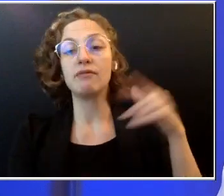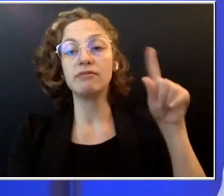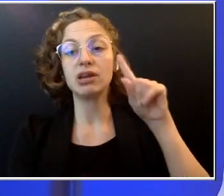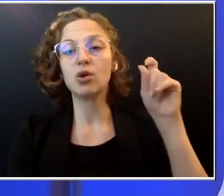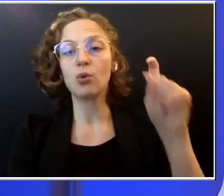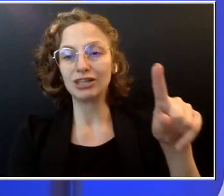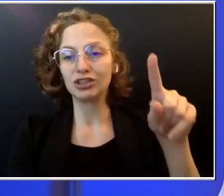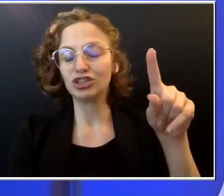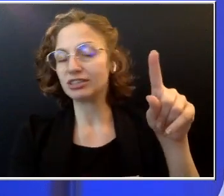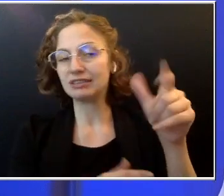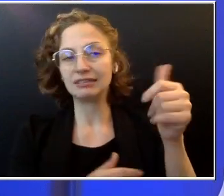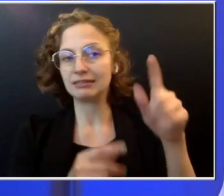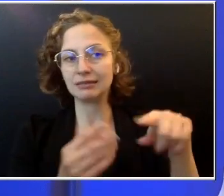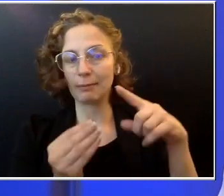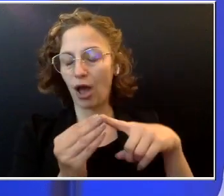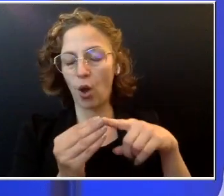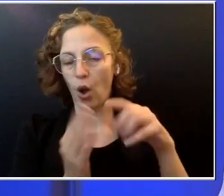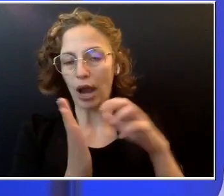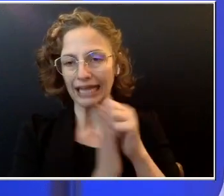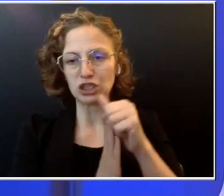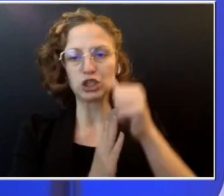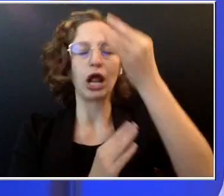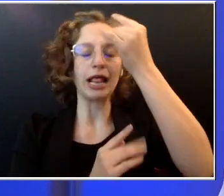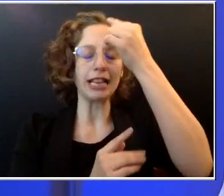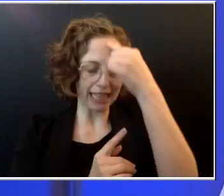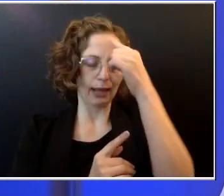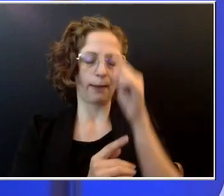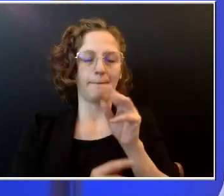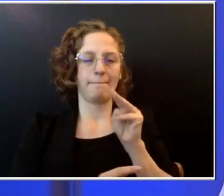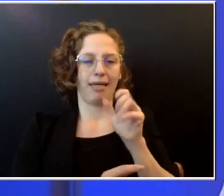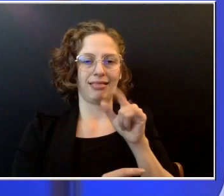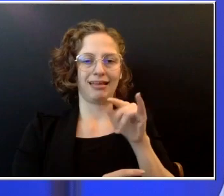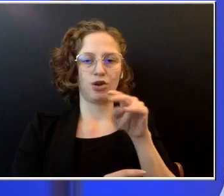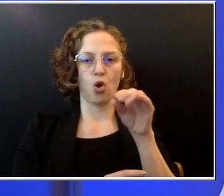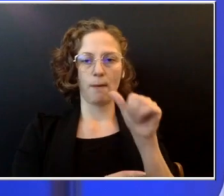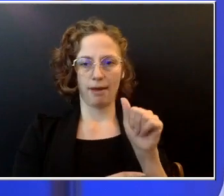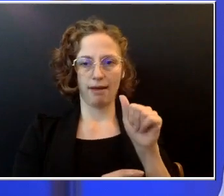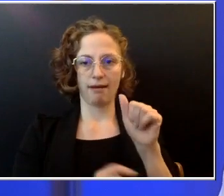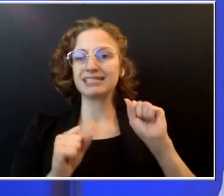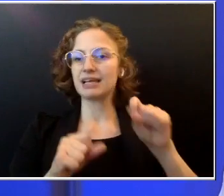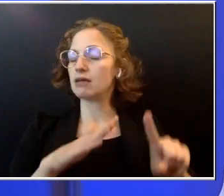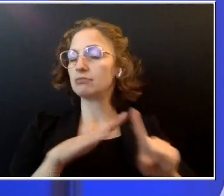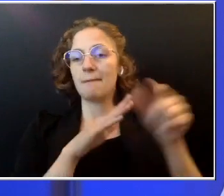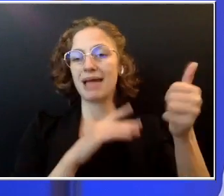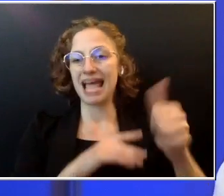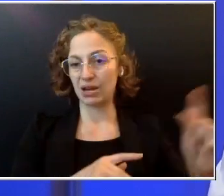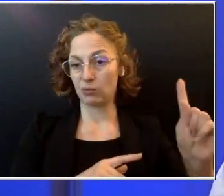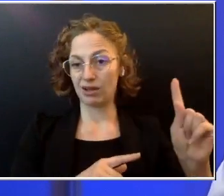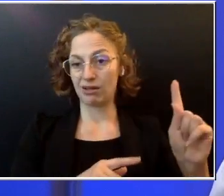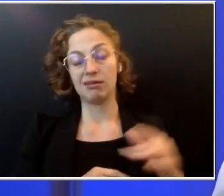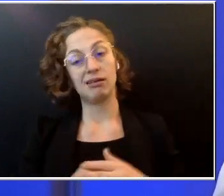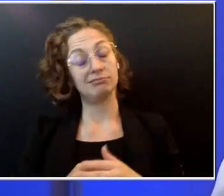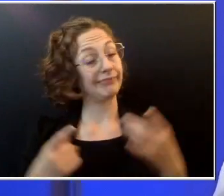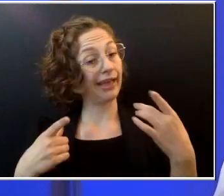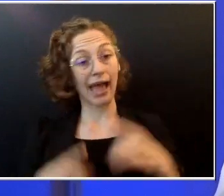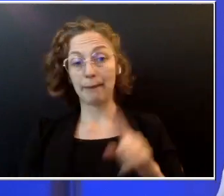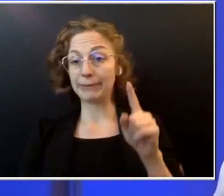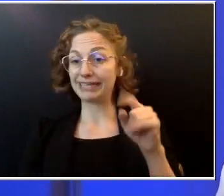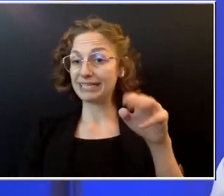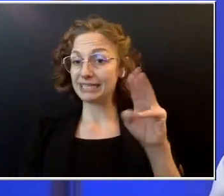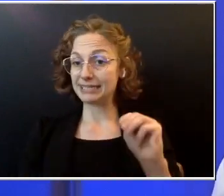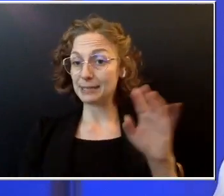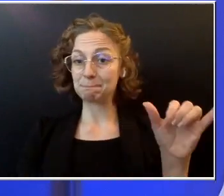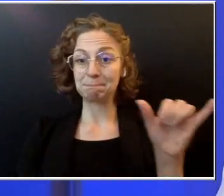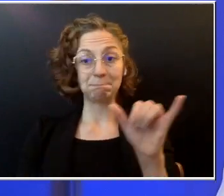it was in multiple areas through the body, and ultimately even brain involvement. So it was a